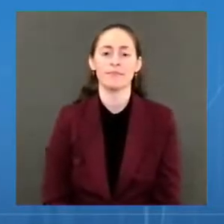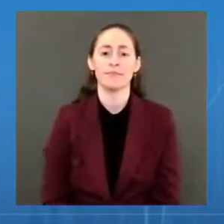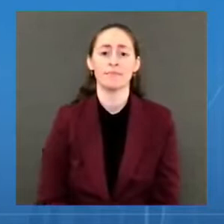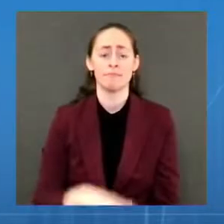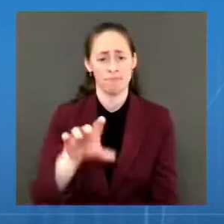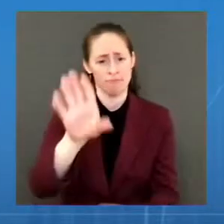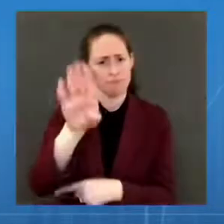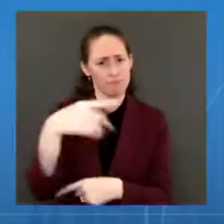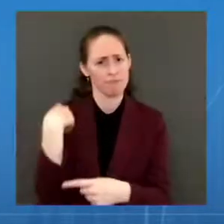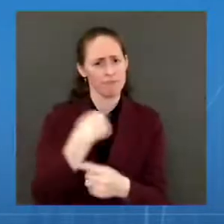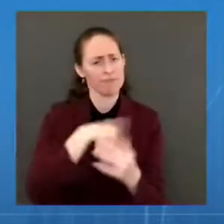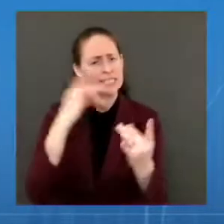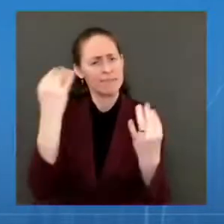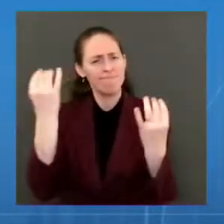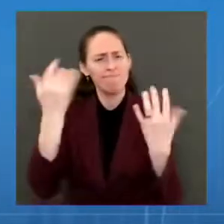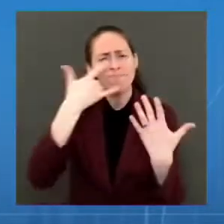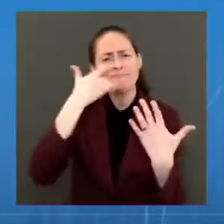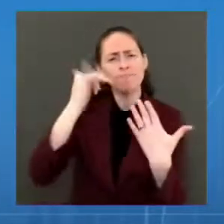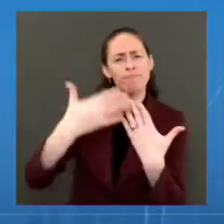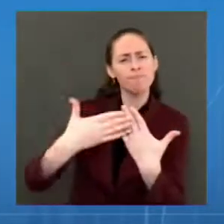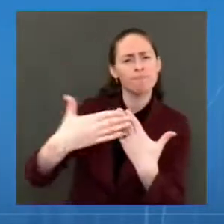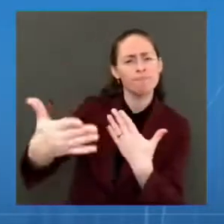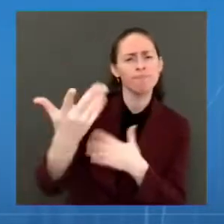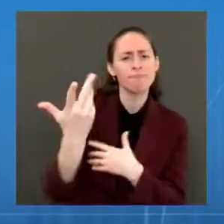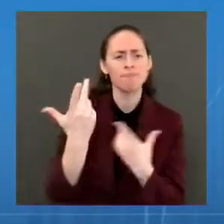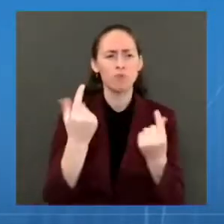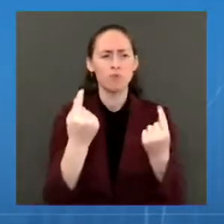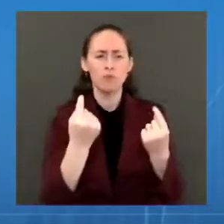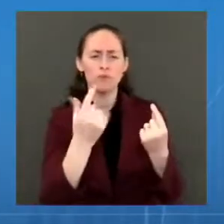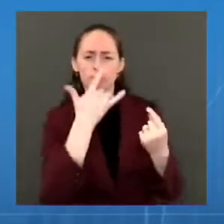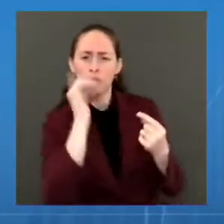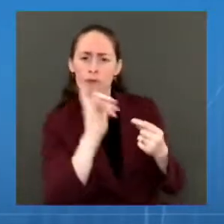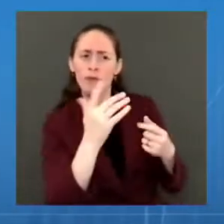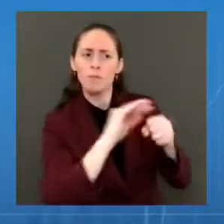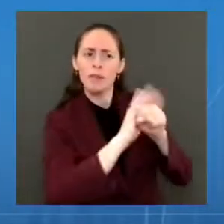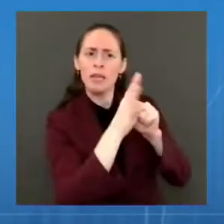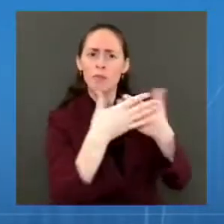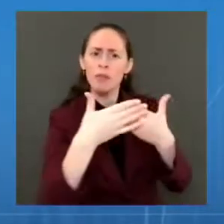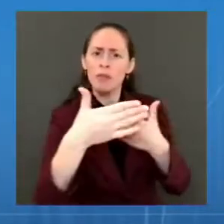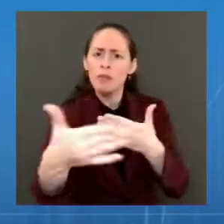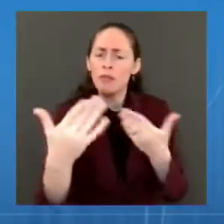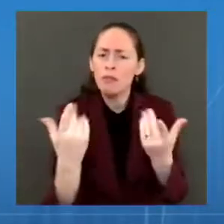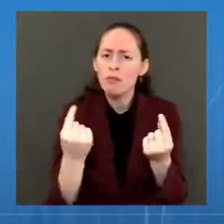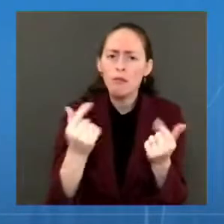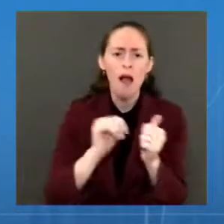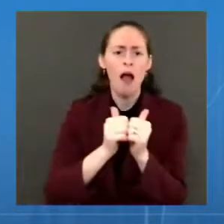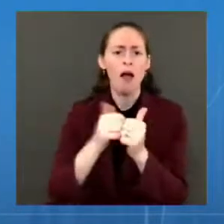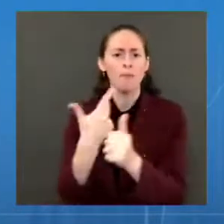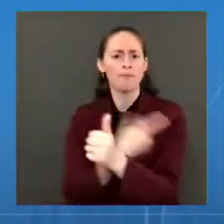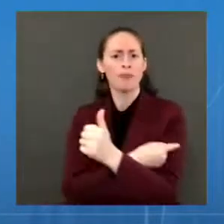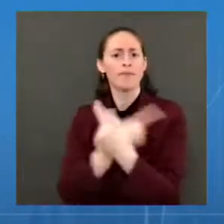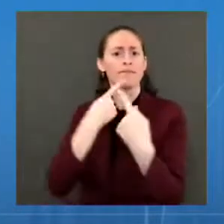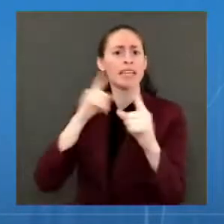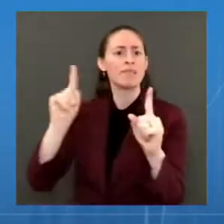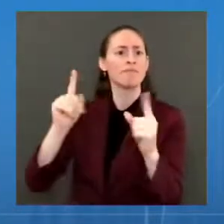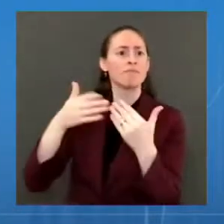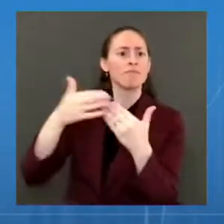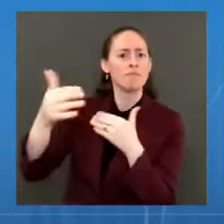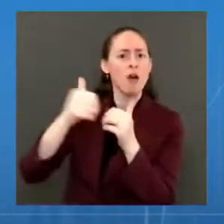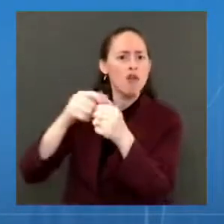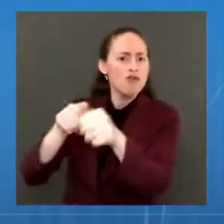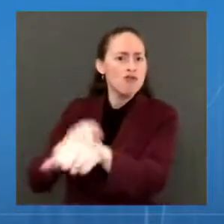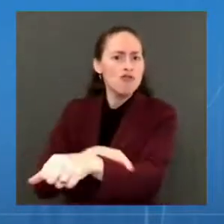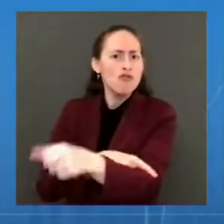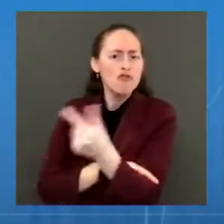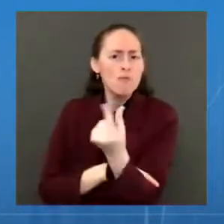pandemic, the data on vaccine effectiveness over time, and importantly, the safety profile of booster shots of